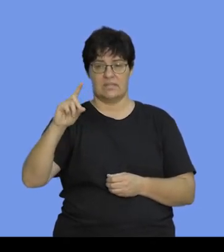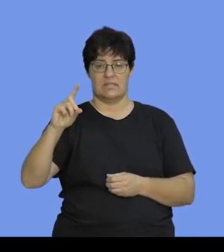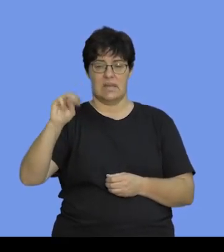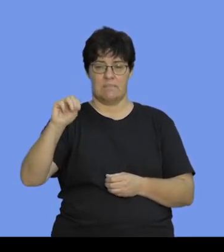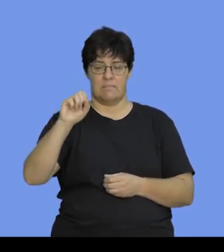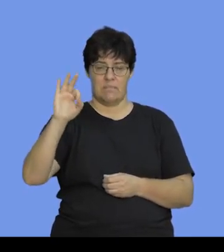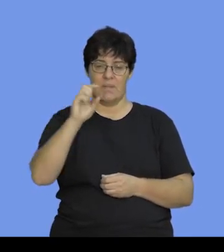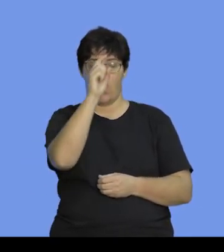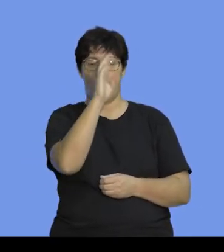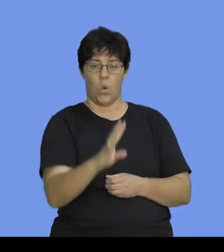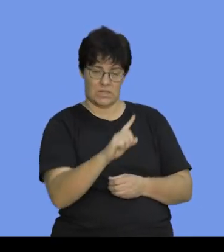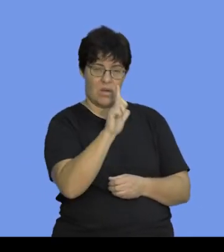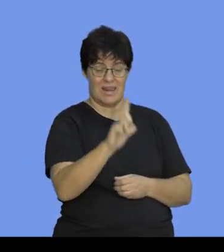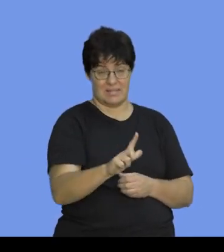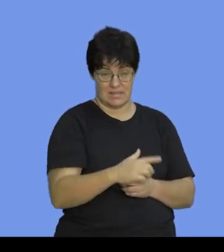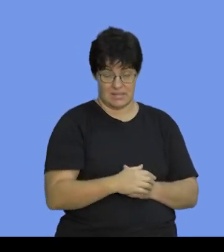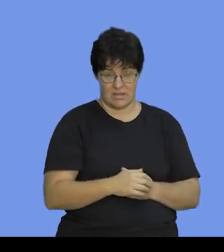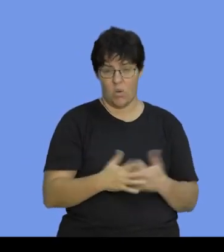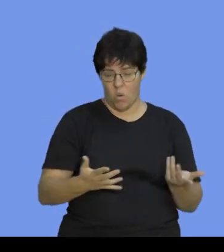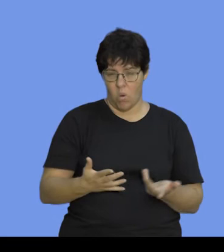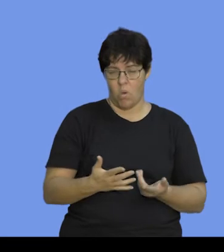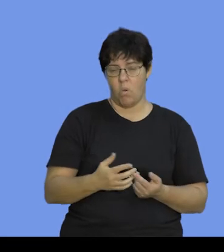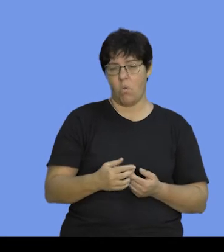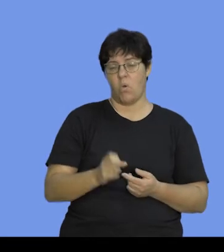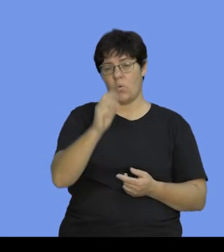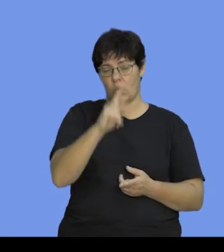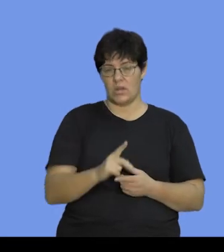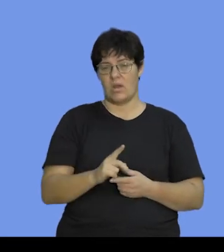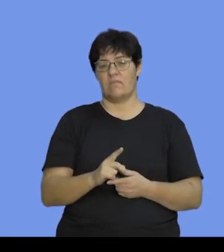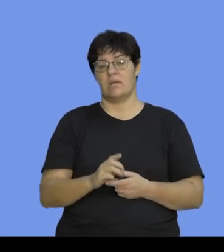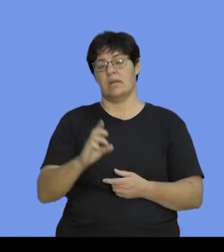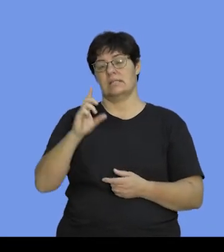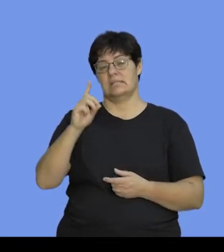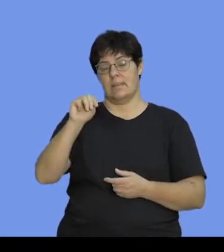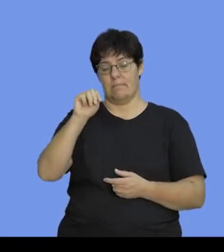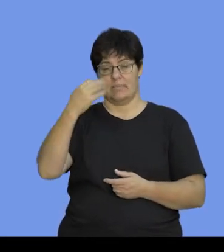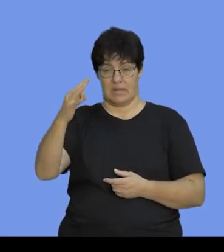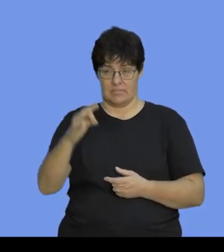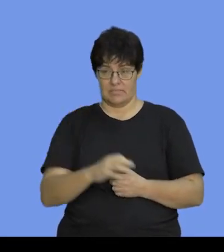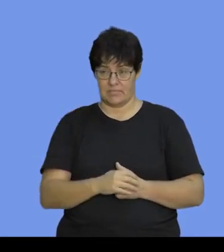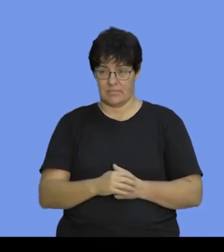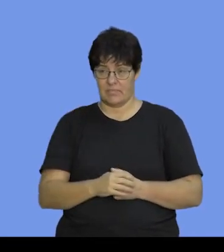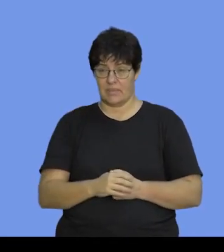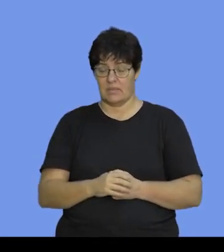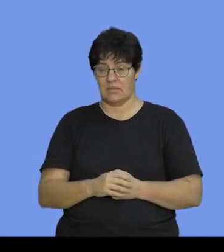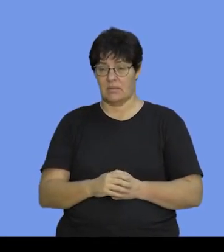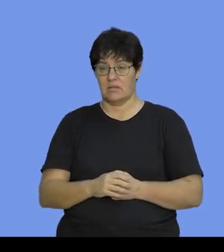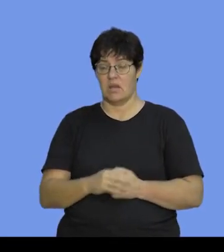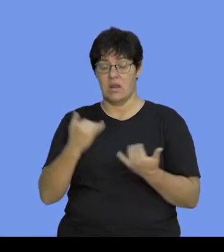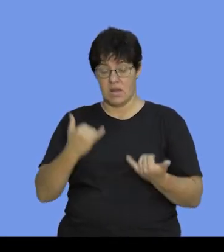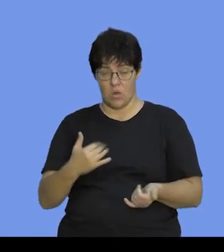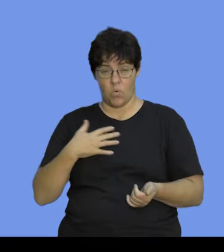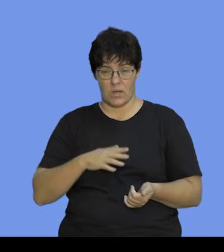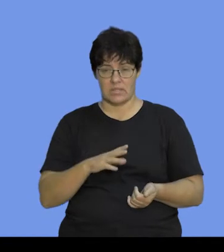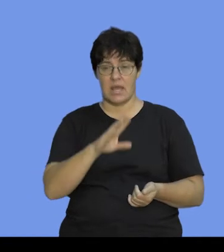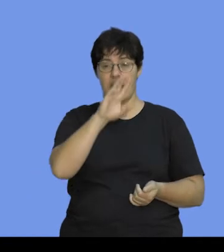This is like a quarter of a liter or a quarter of a cubic decimeter. The next thing in terms of stoichiometry,